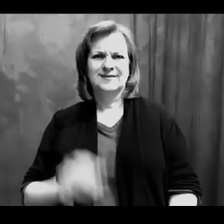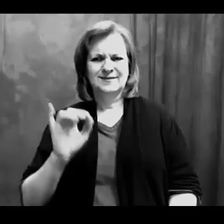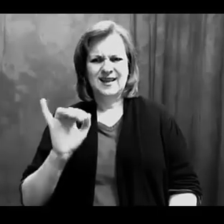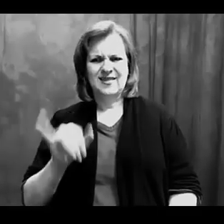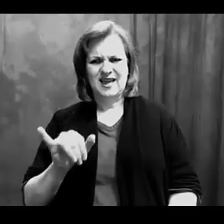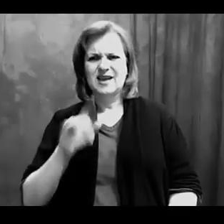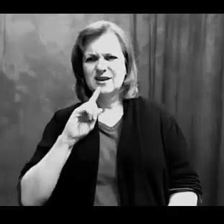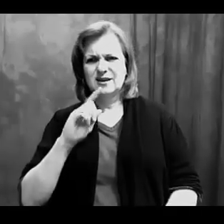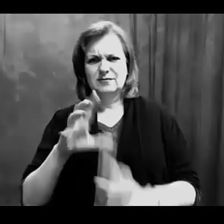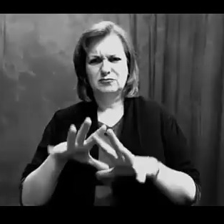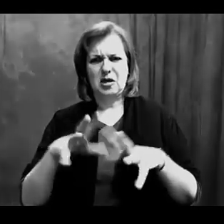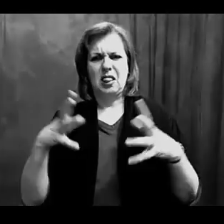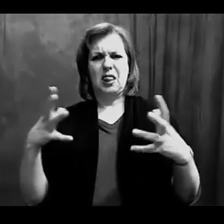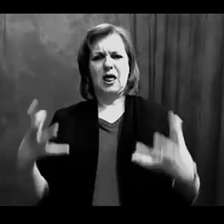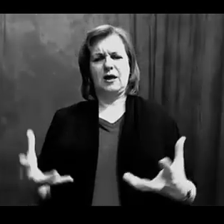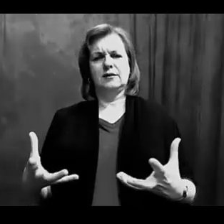mass.